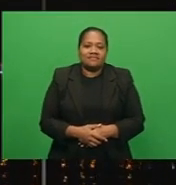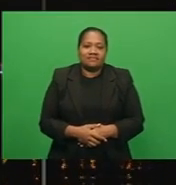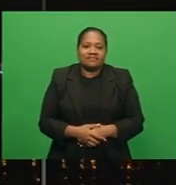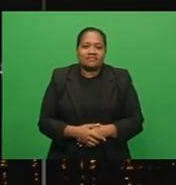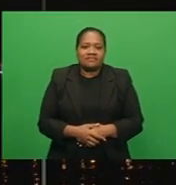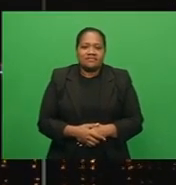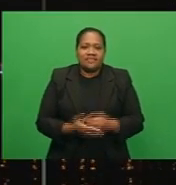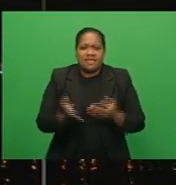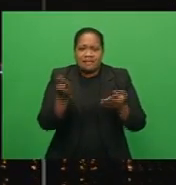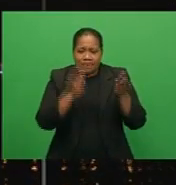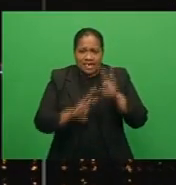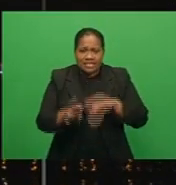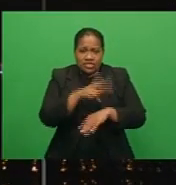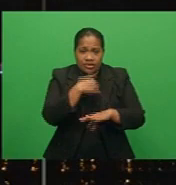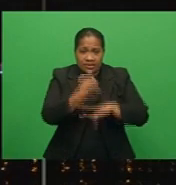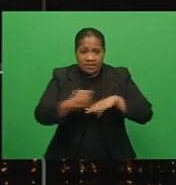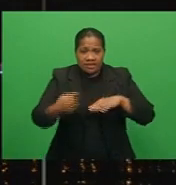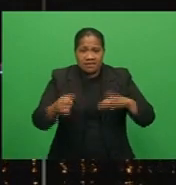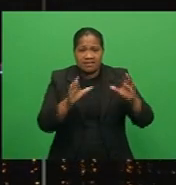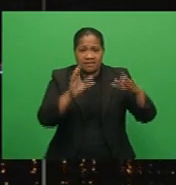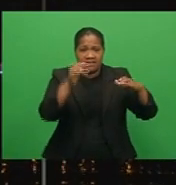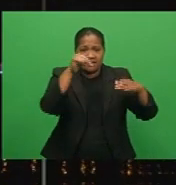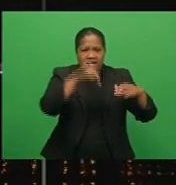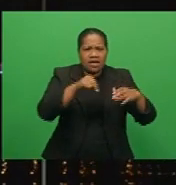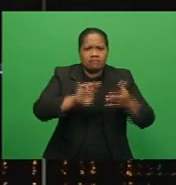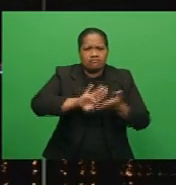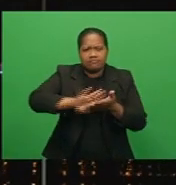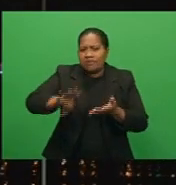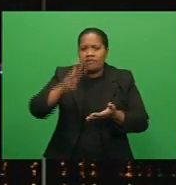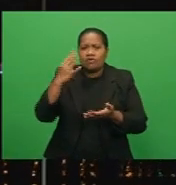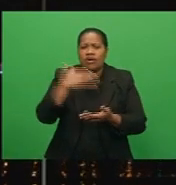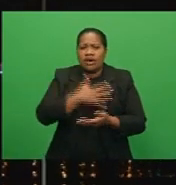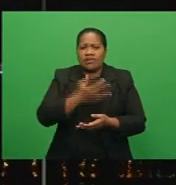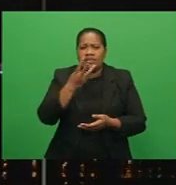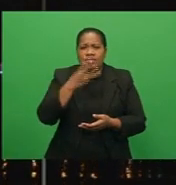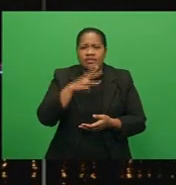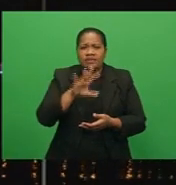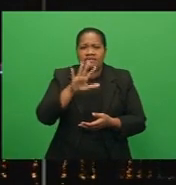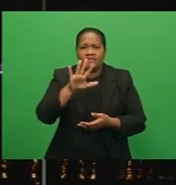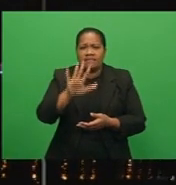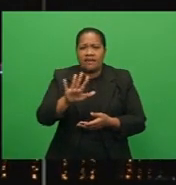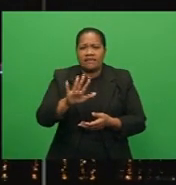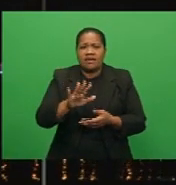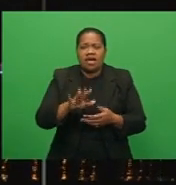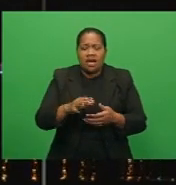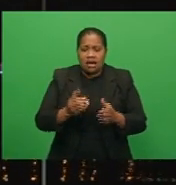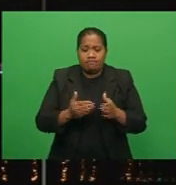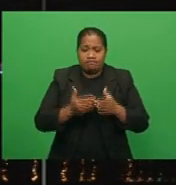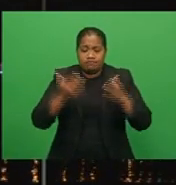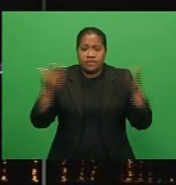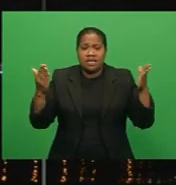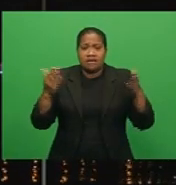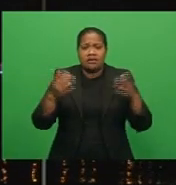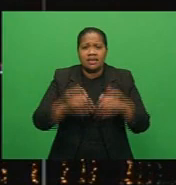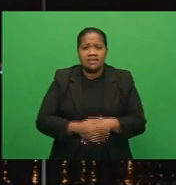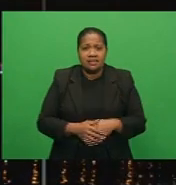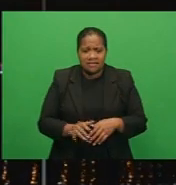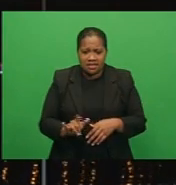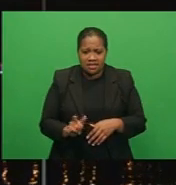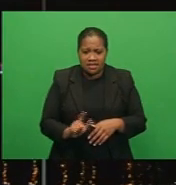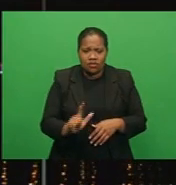Biosecurity Authority of Fiji has managed to remove 435 giant invasive iguanas from Taveuni